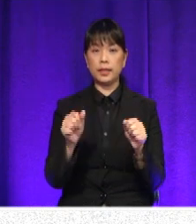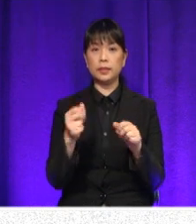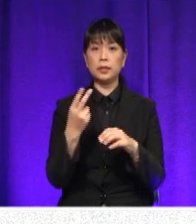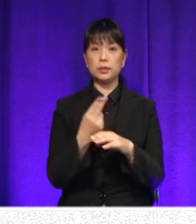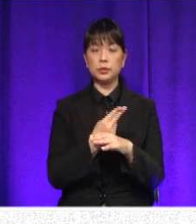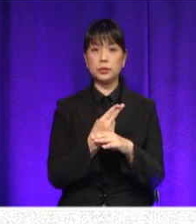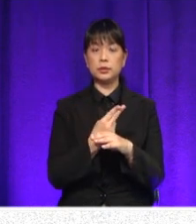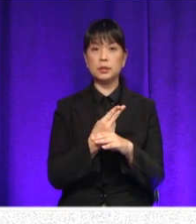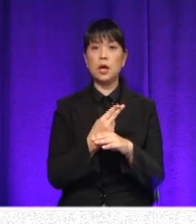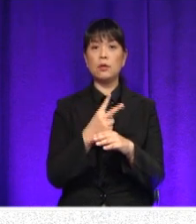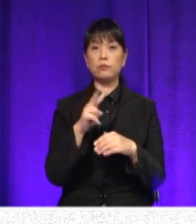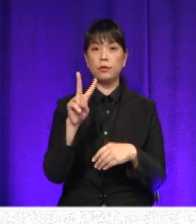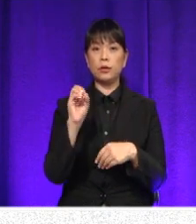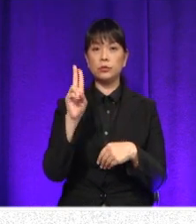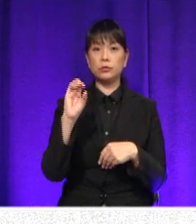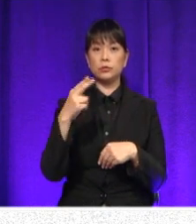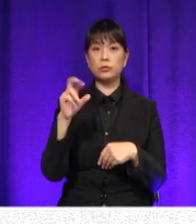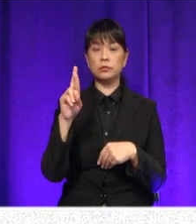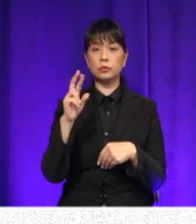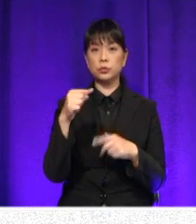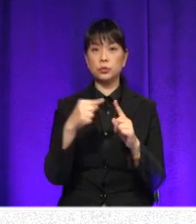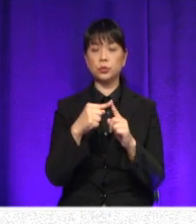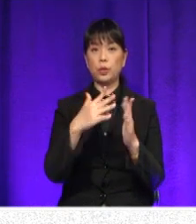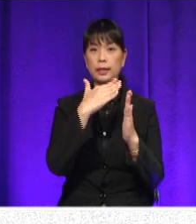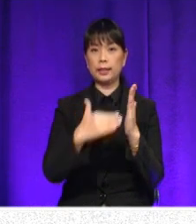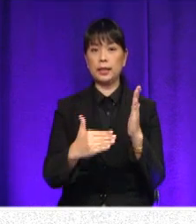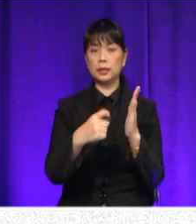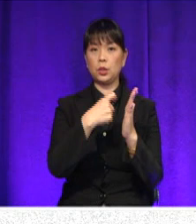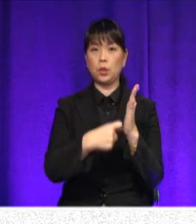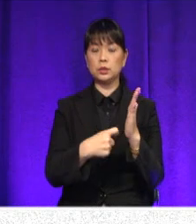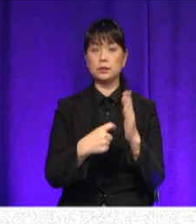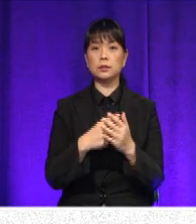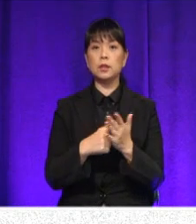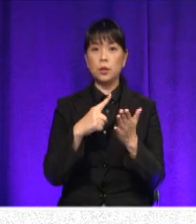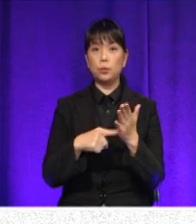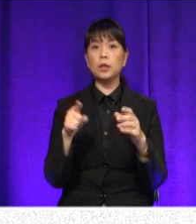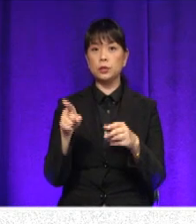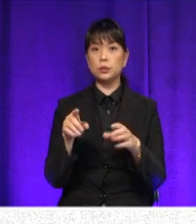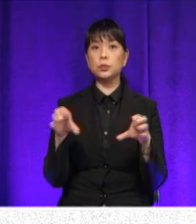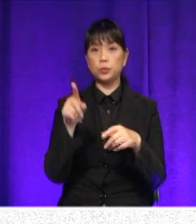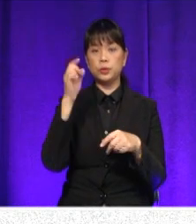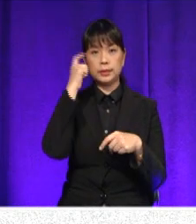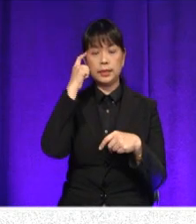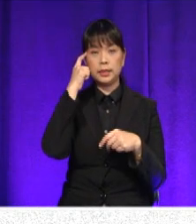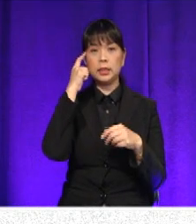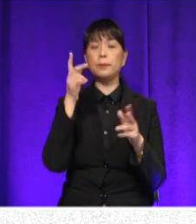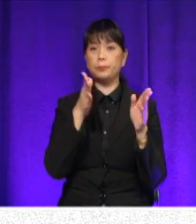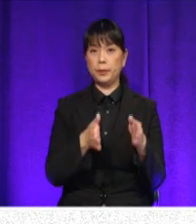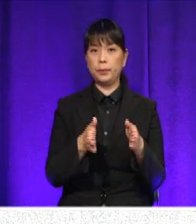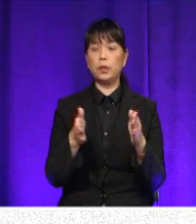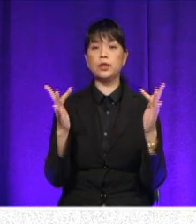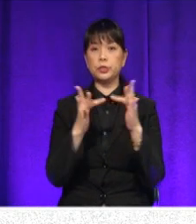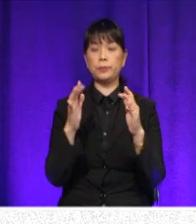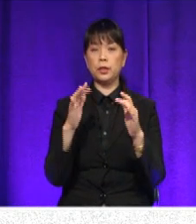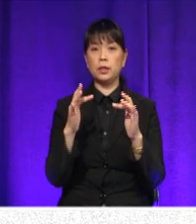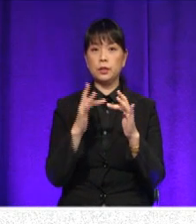and vouchers to cut costs. What about you, Dinesh? Why do you think people shop online? Why I think people shop online